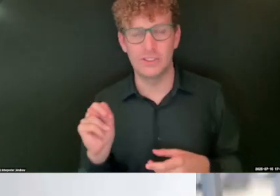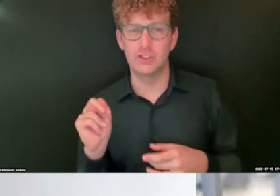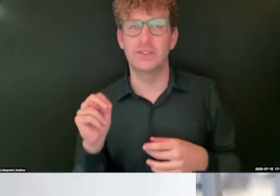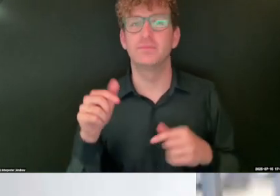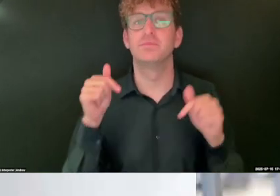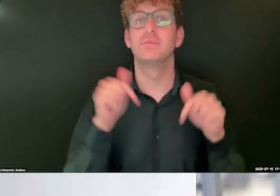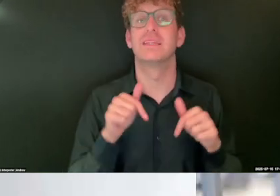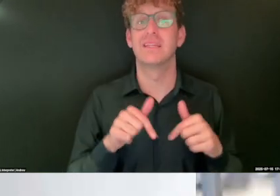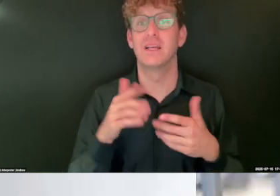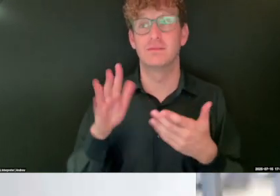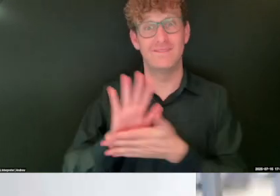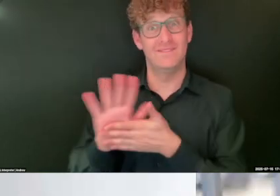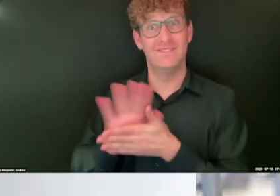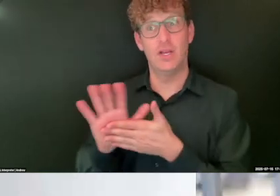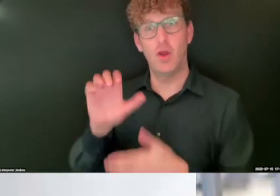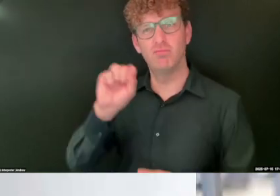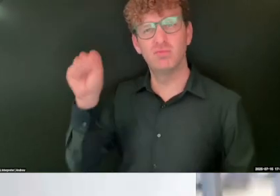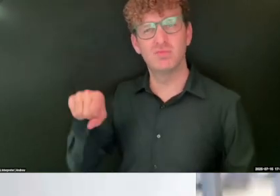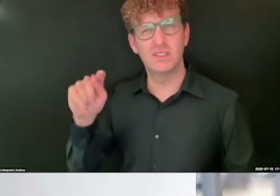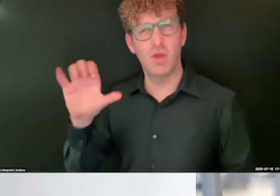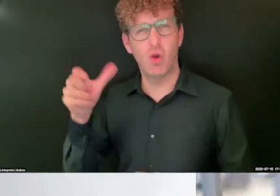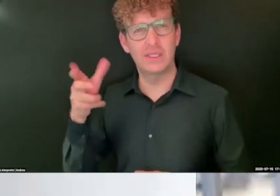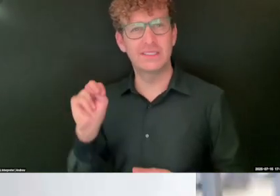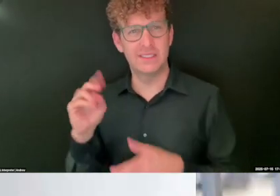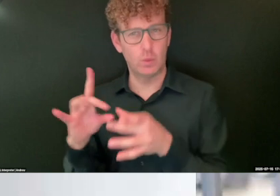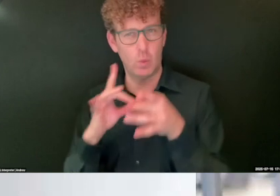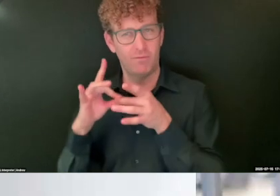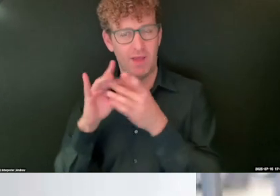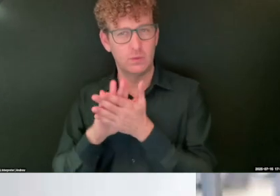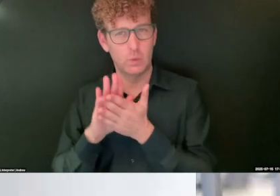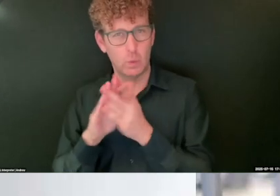School District showcasing their Earth Day event in April of this year.